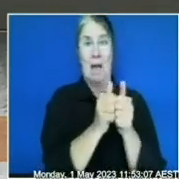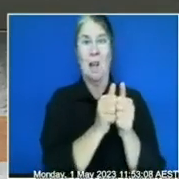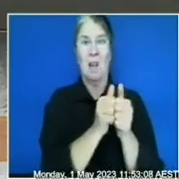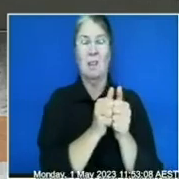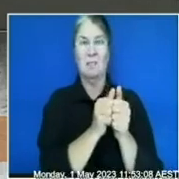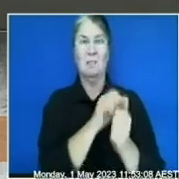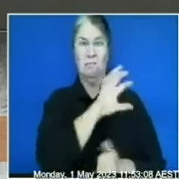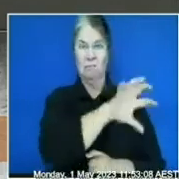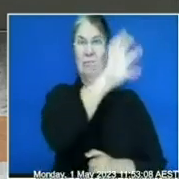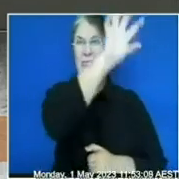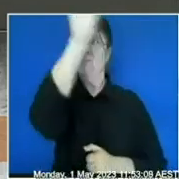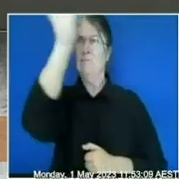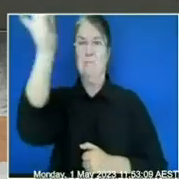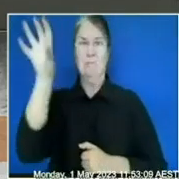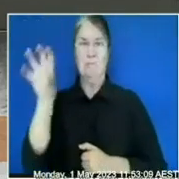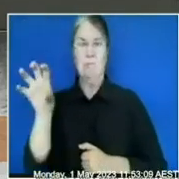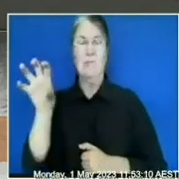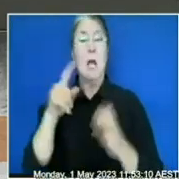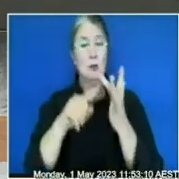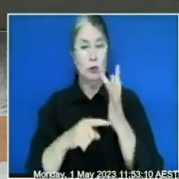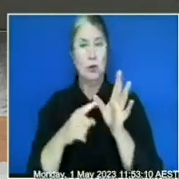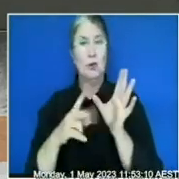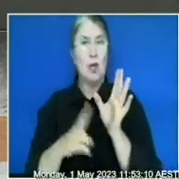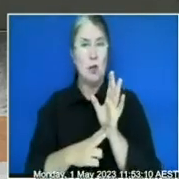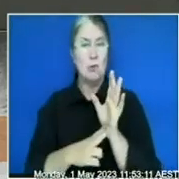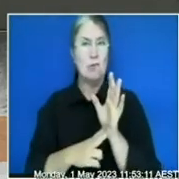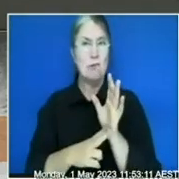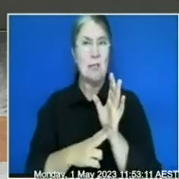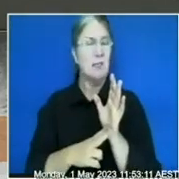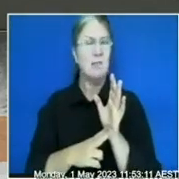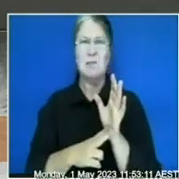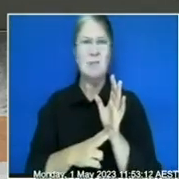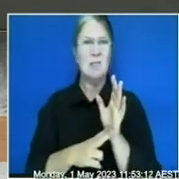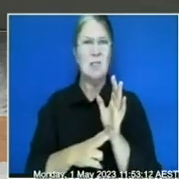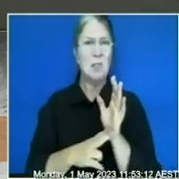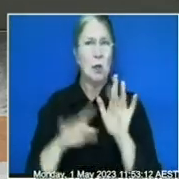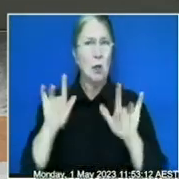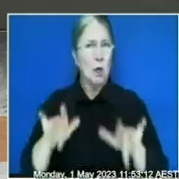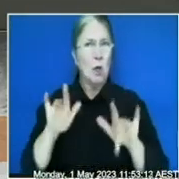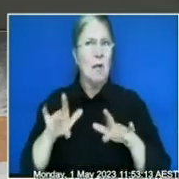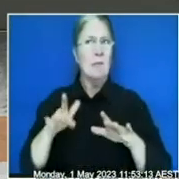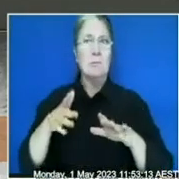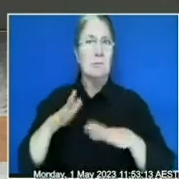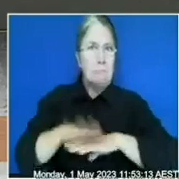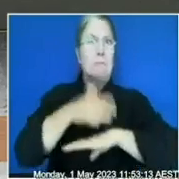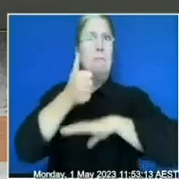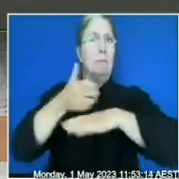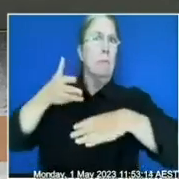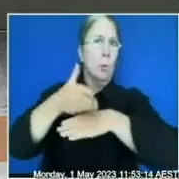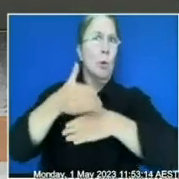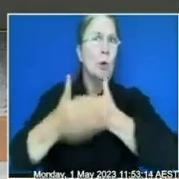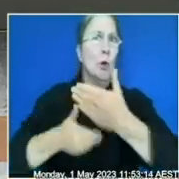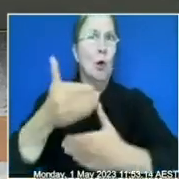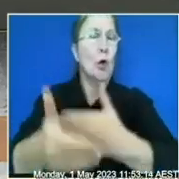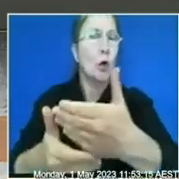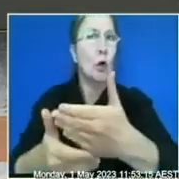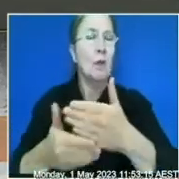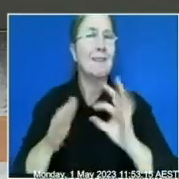standing up. So we had at least some Aboriginal service operating at each of the sites by that stage, but it wasn't fully operational. That's still